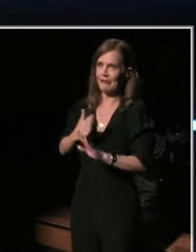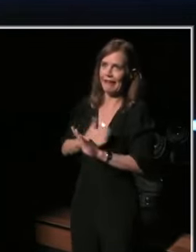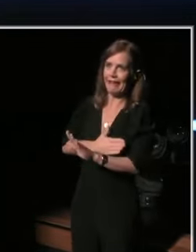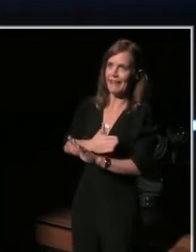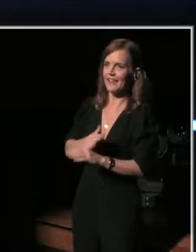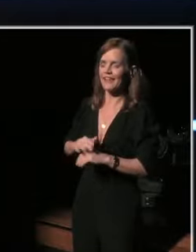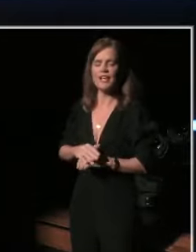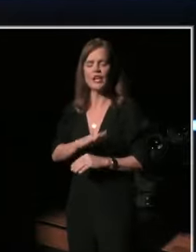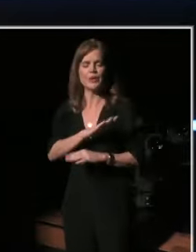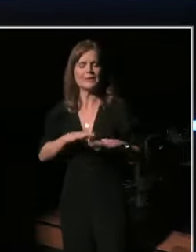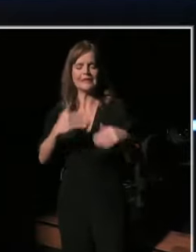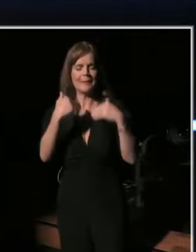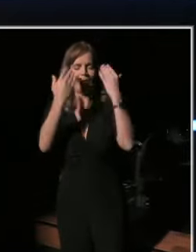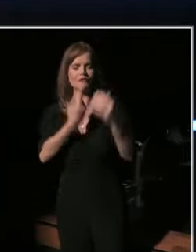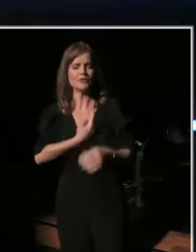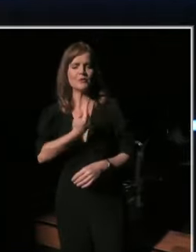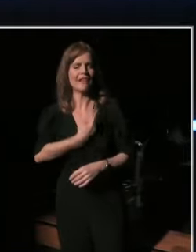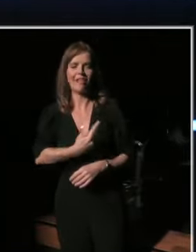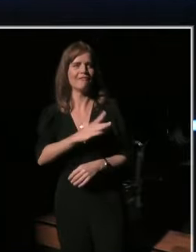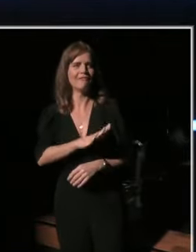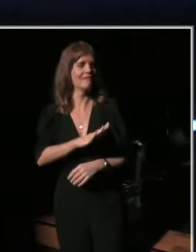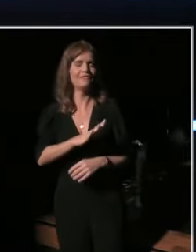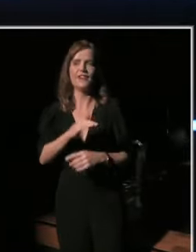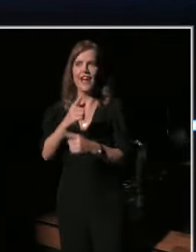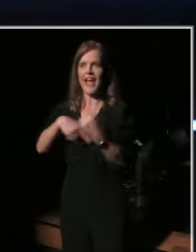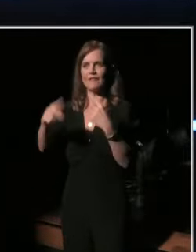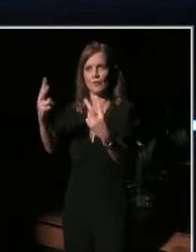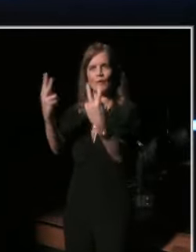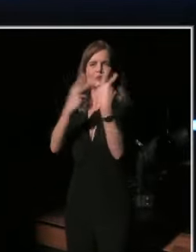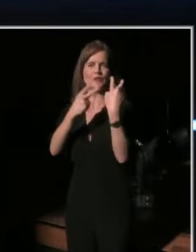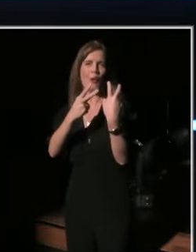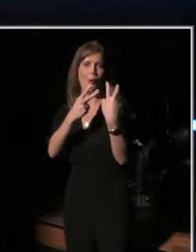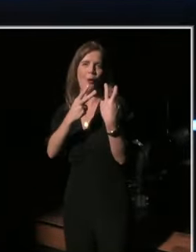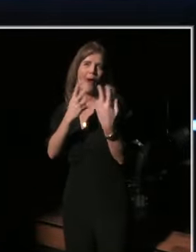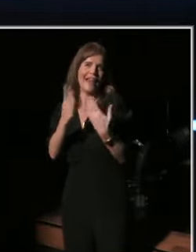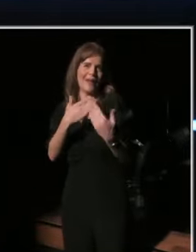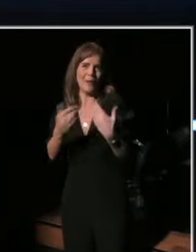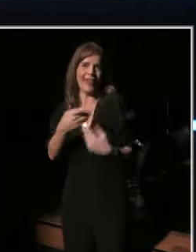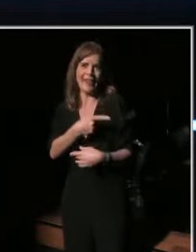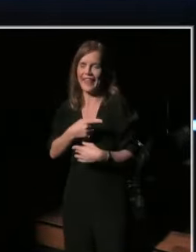you didn't, everyone. So.